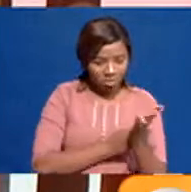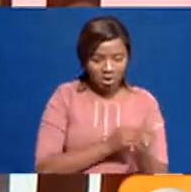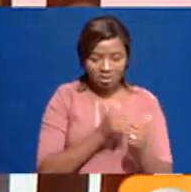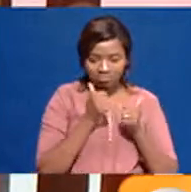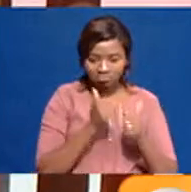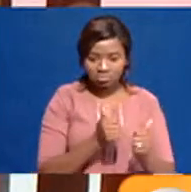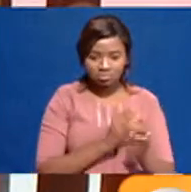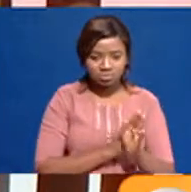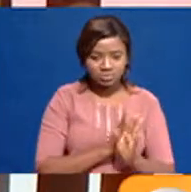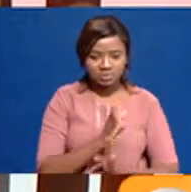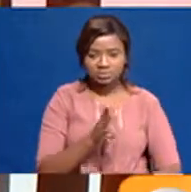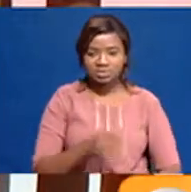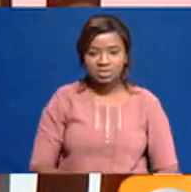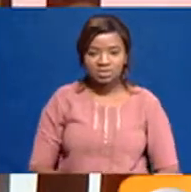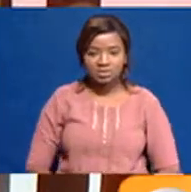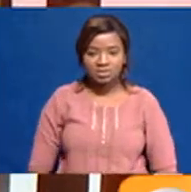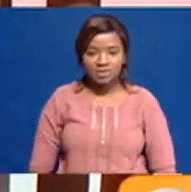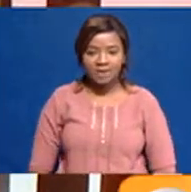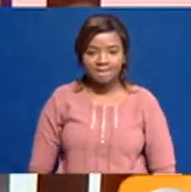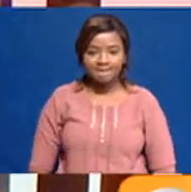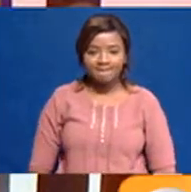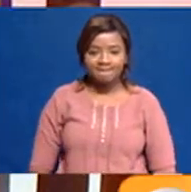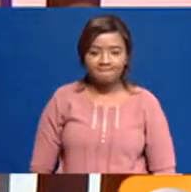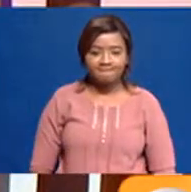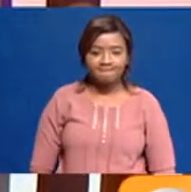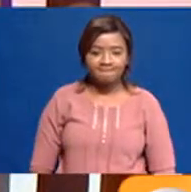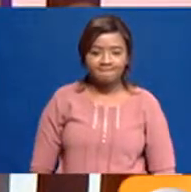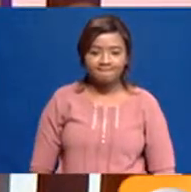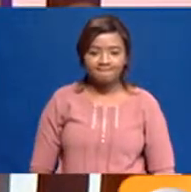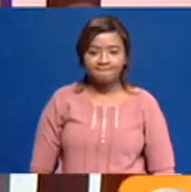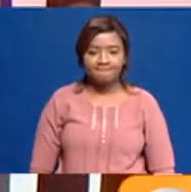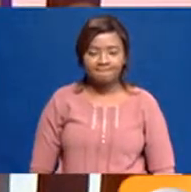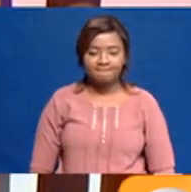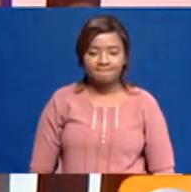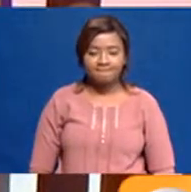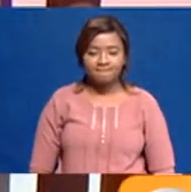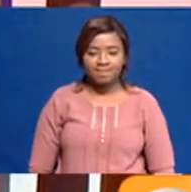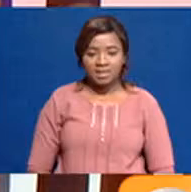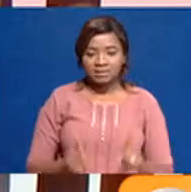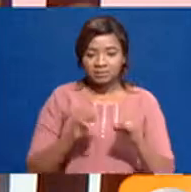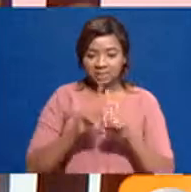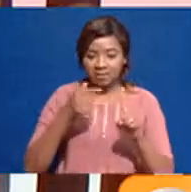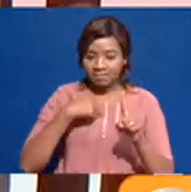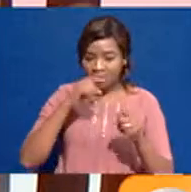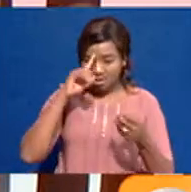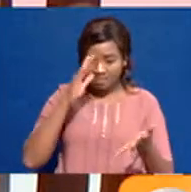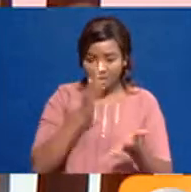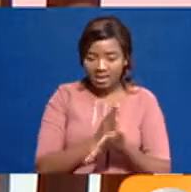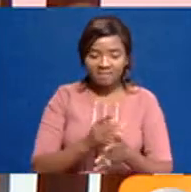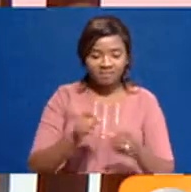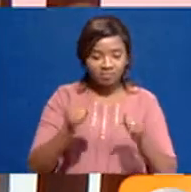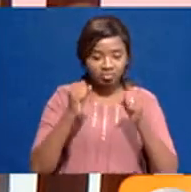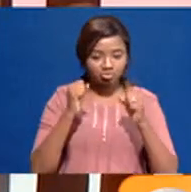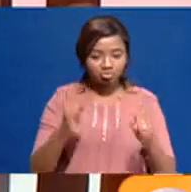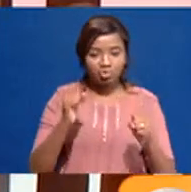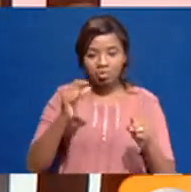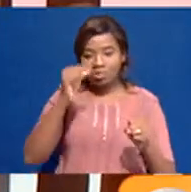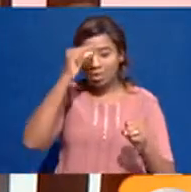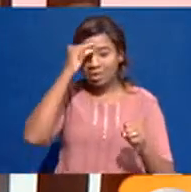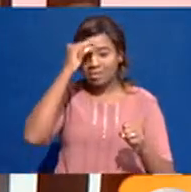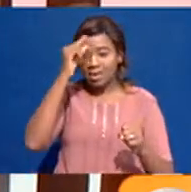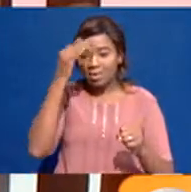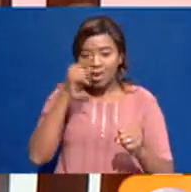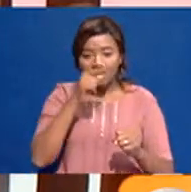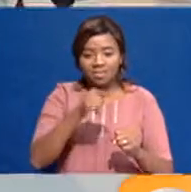I was working with him, he knew that I believed in a strong government, strong administration, because it